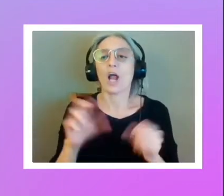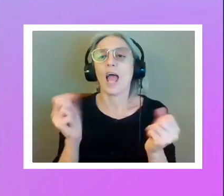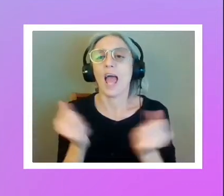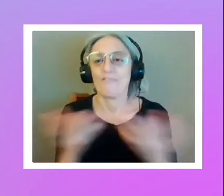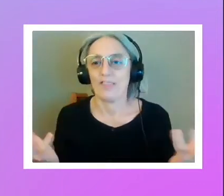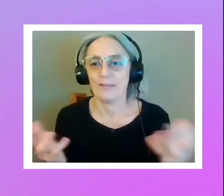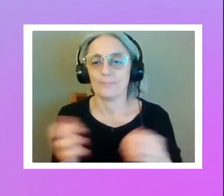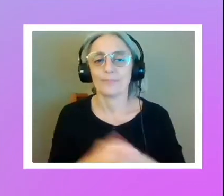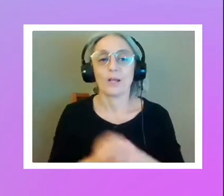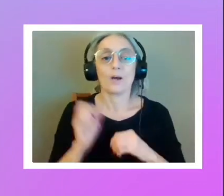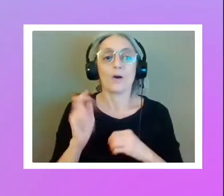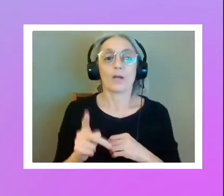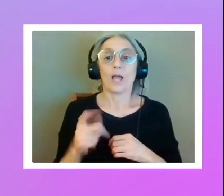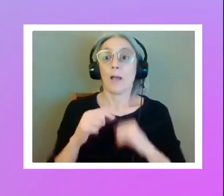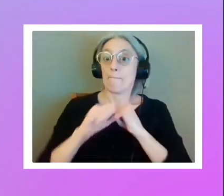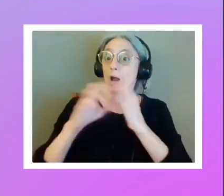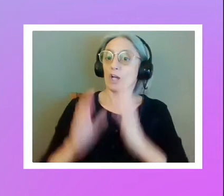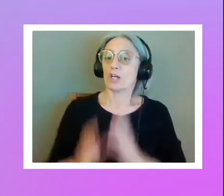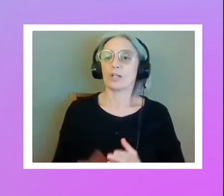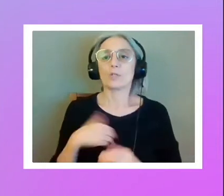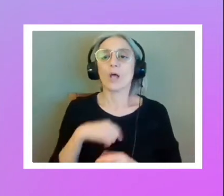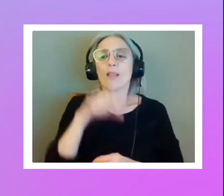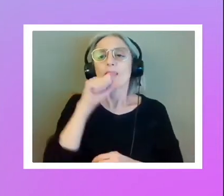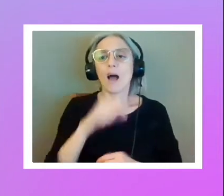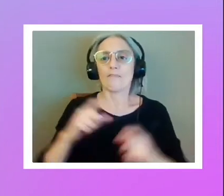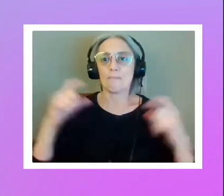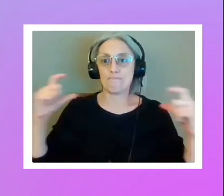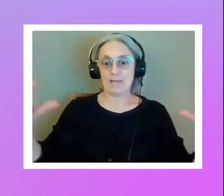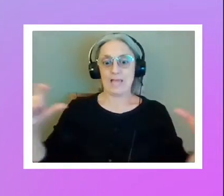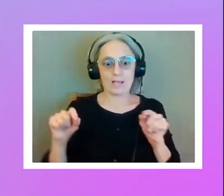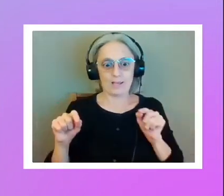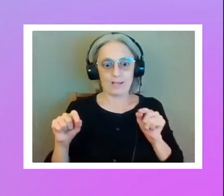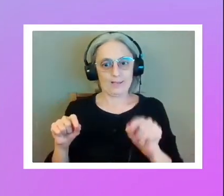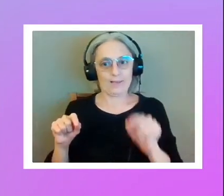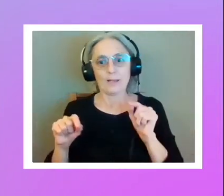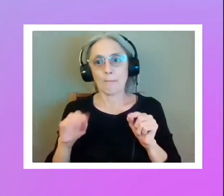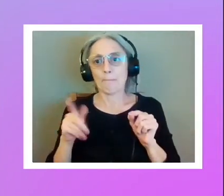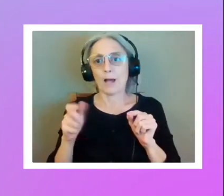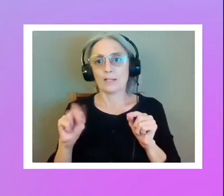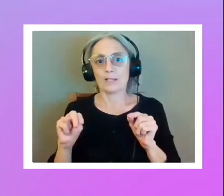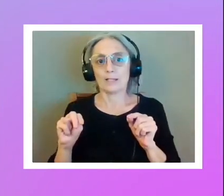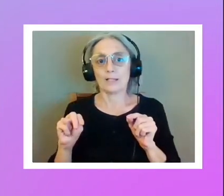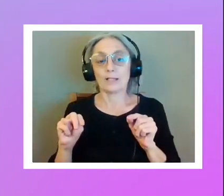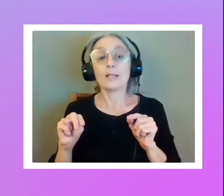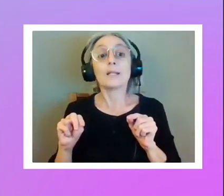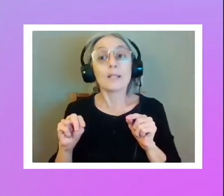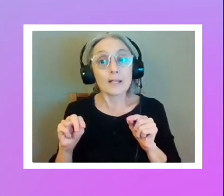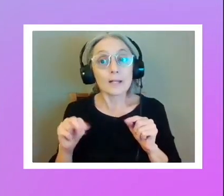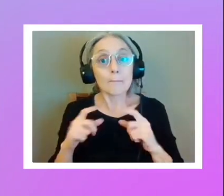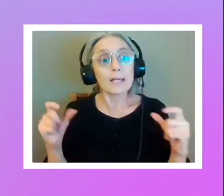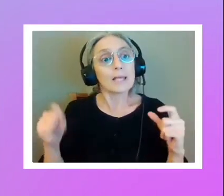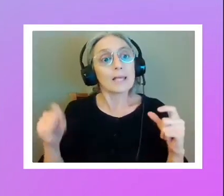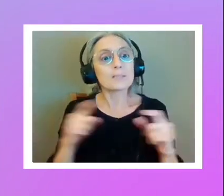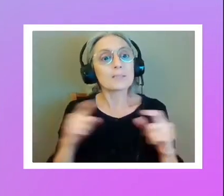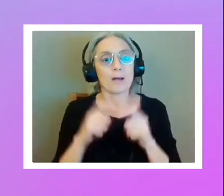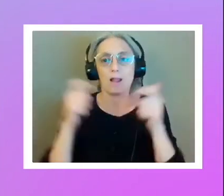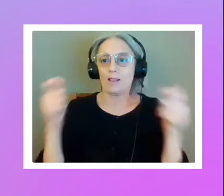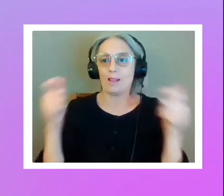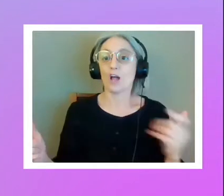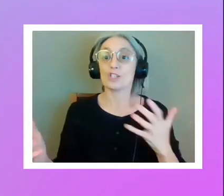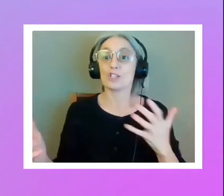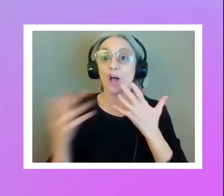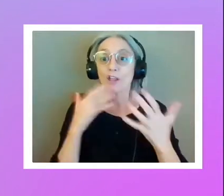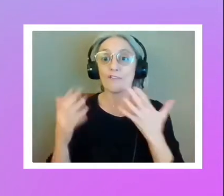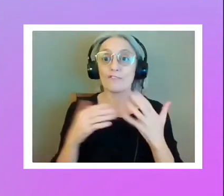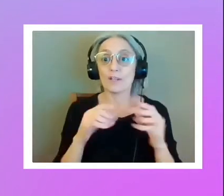we love big buttons, but in fact, large, colorful buttons are considered the best